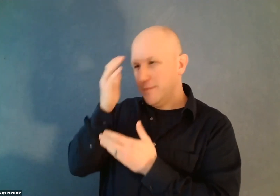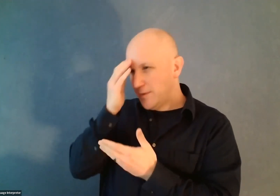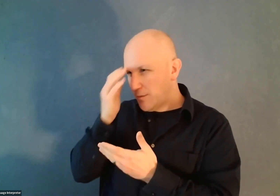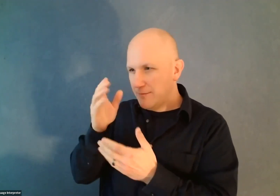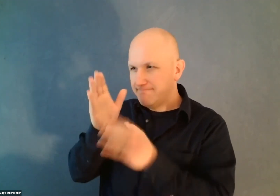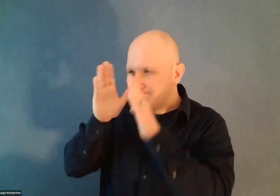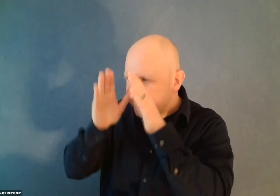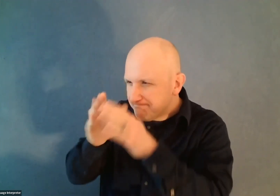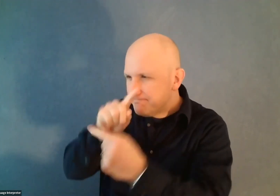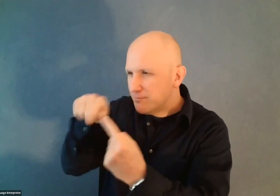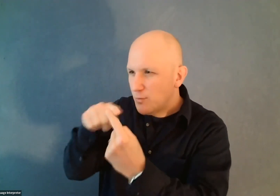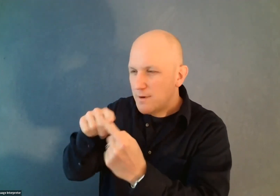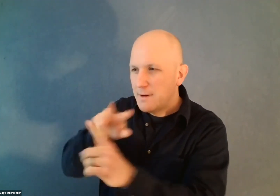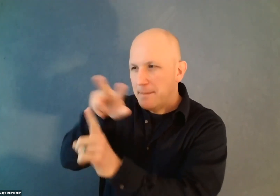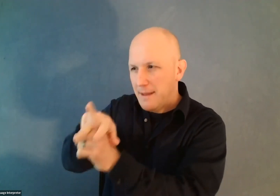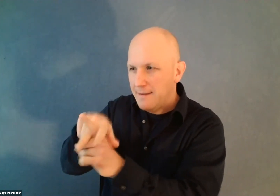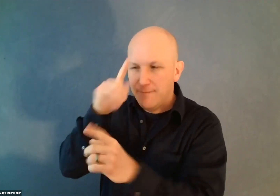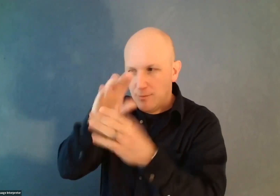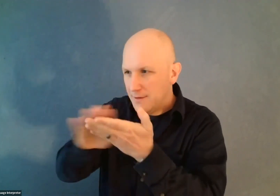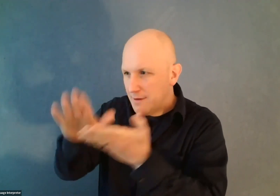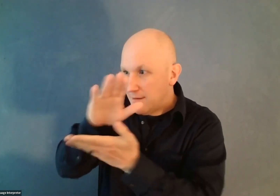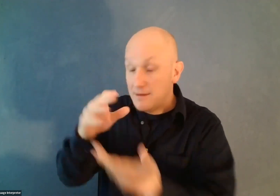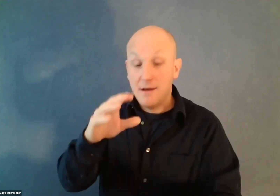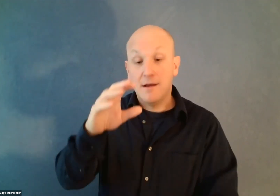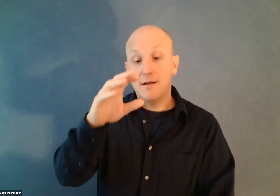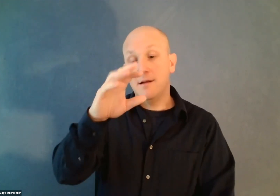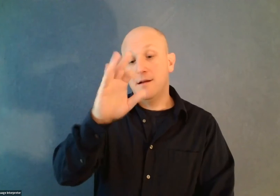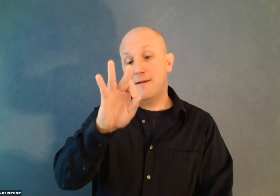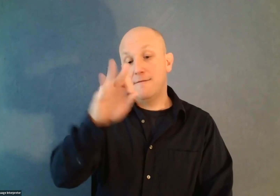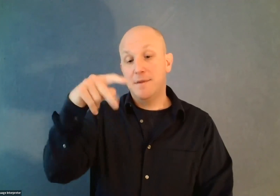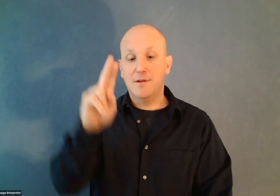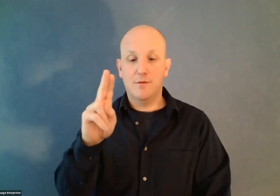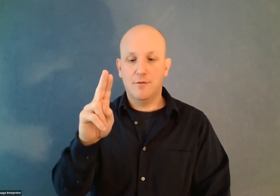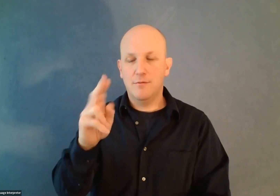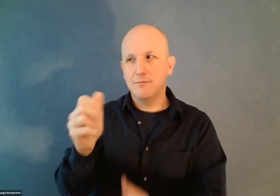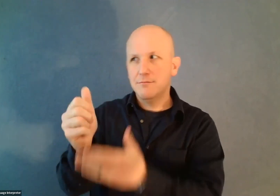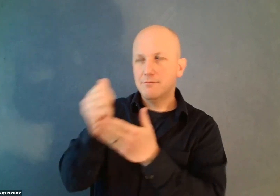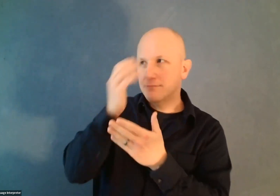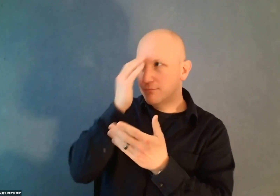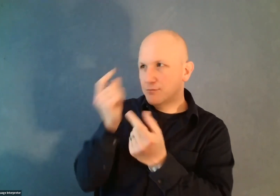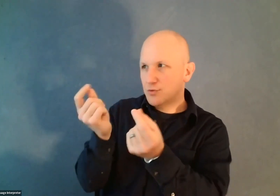colleges. And FPU provides what I need to